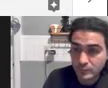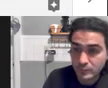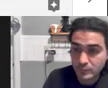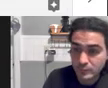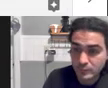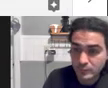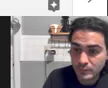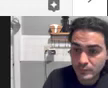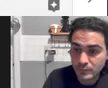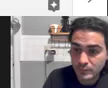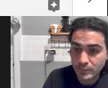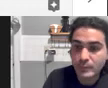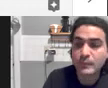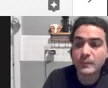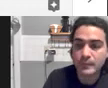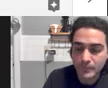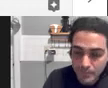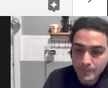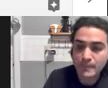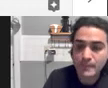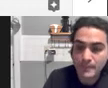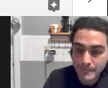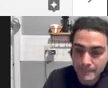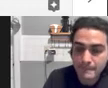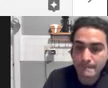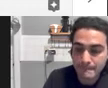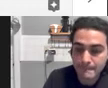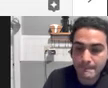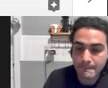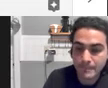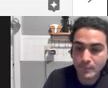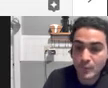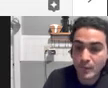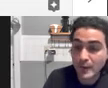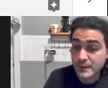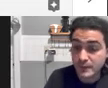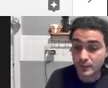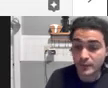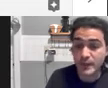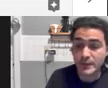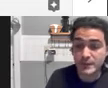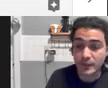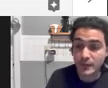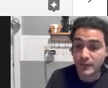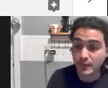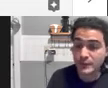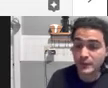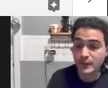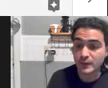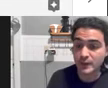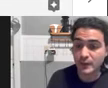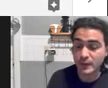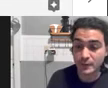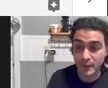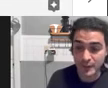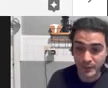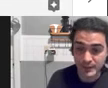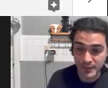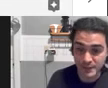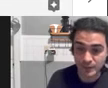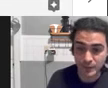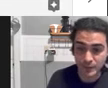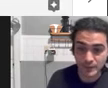welcome to raise your hand and participate as well. It's not just for members. Absolutely, yeah. Sorry I did not mention that at the beginning.